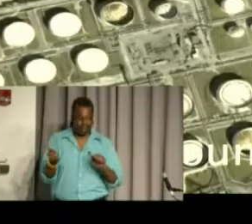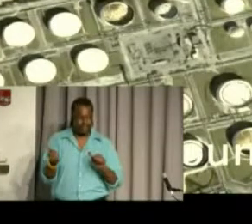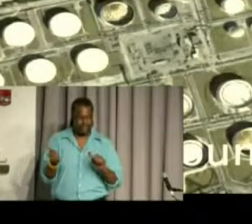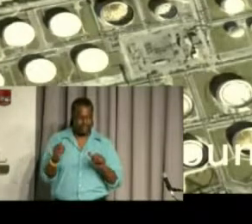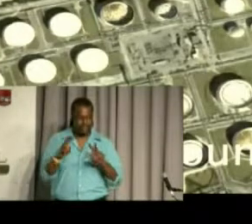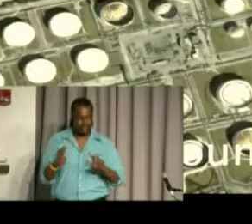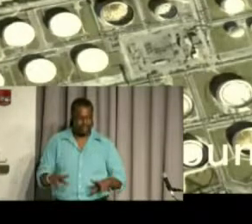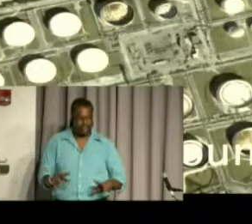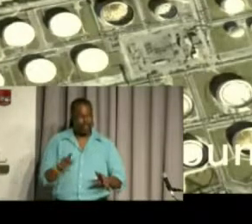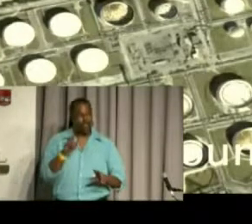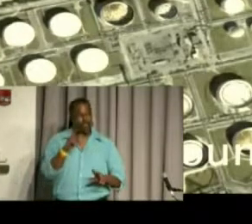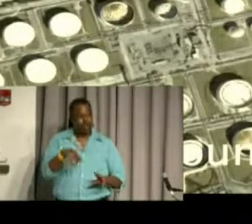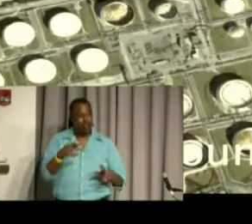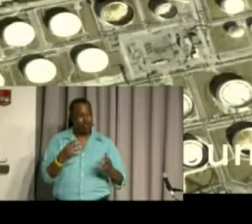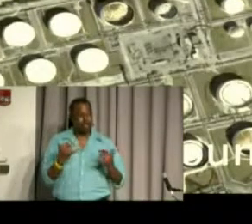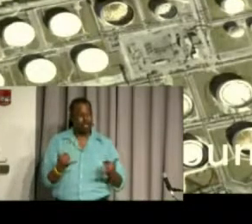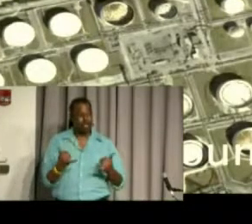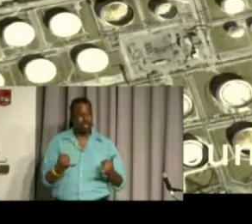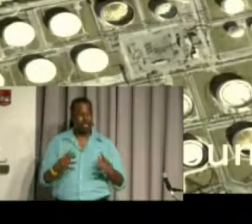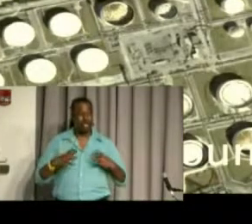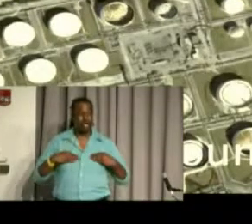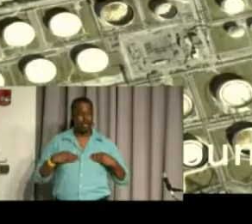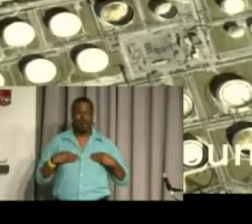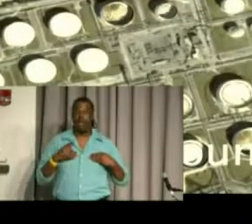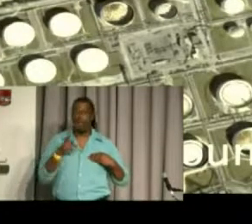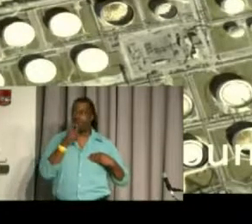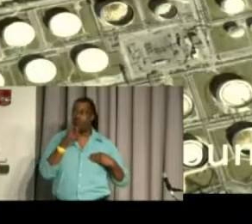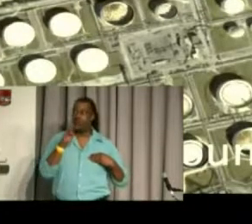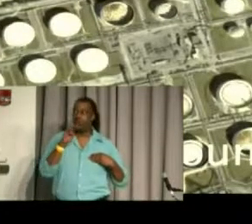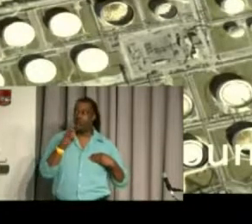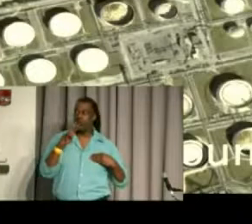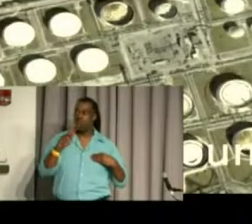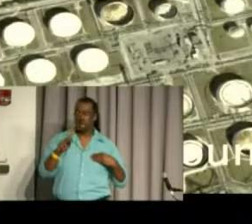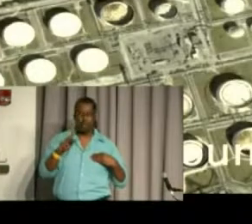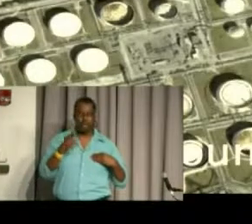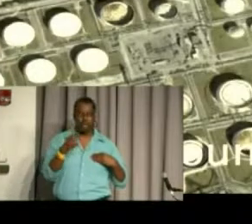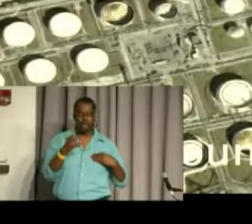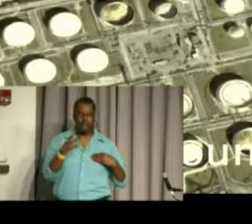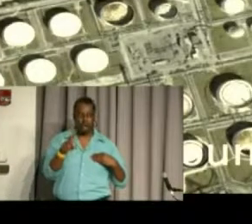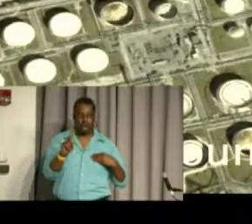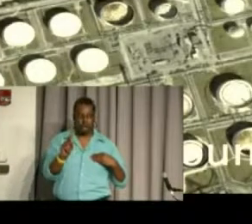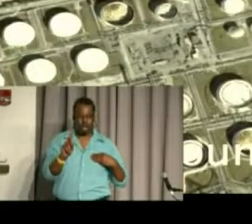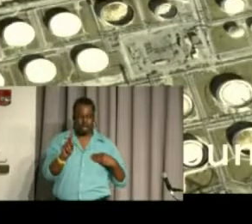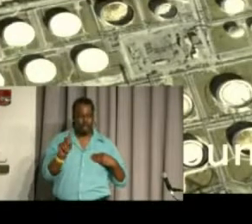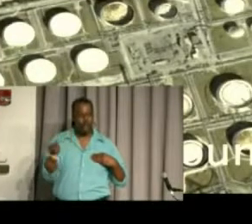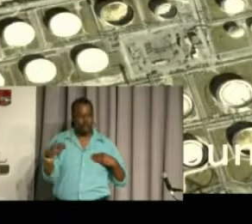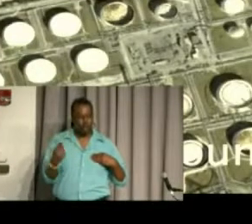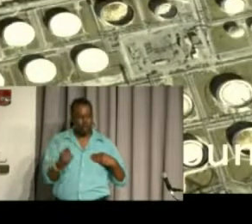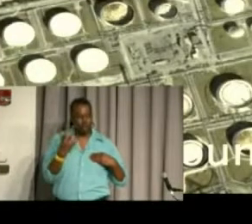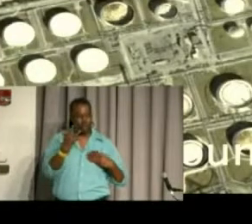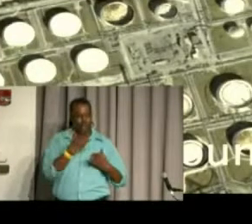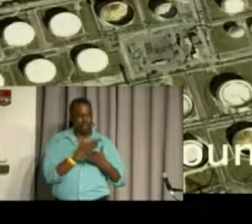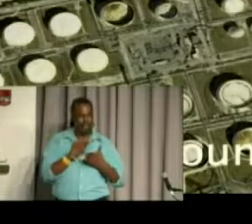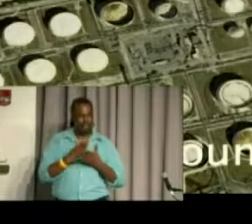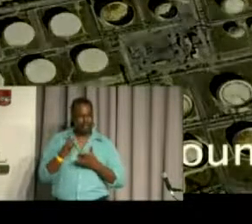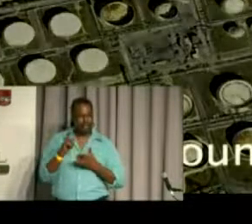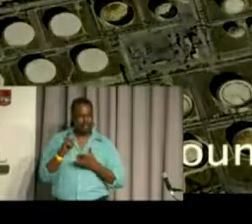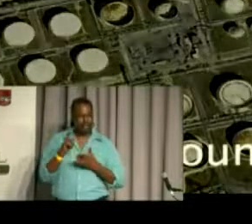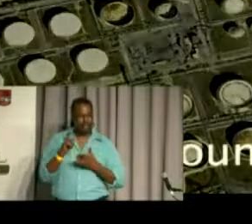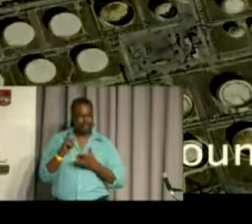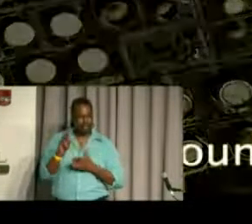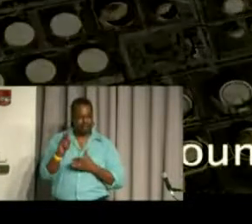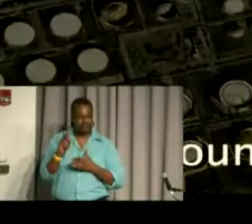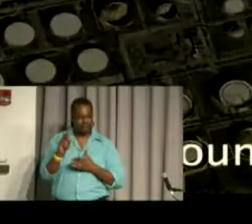are currently owned by Marathon, with only 5 parcels of land remaining in the hands